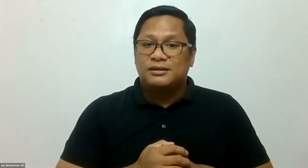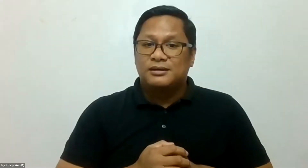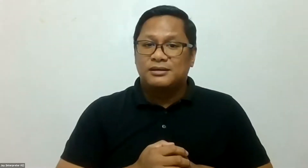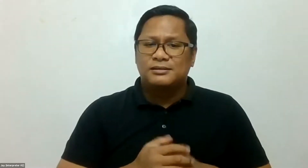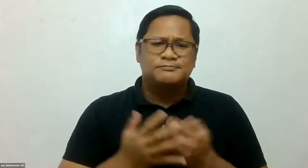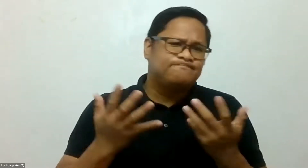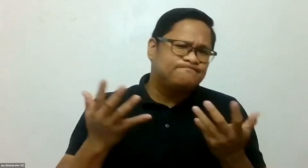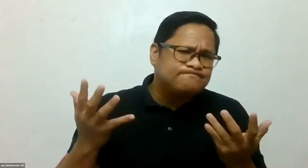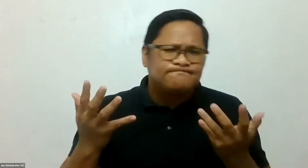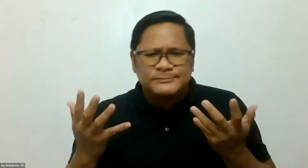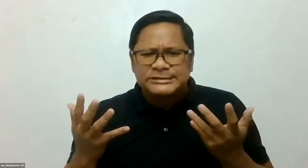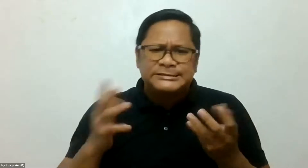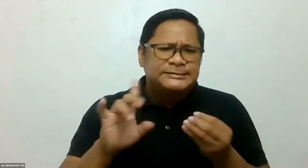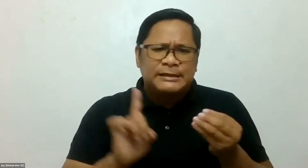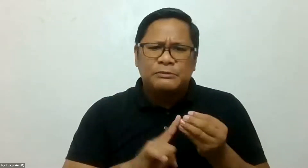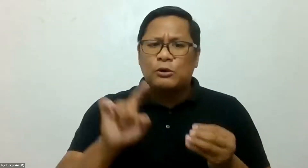It was about